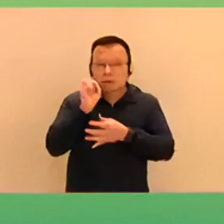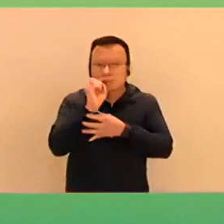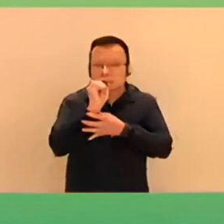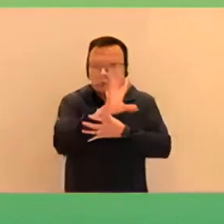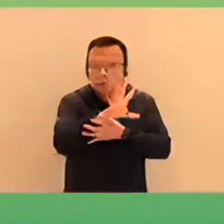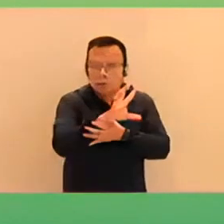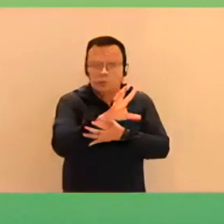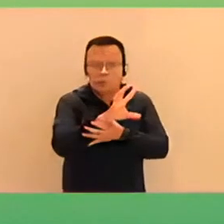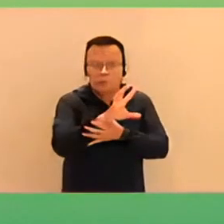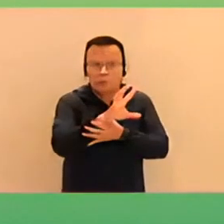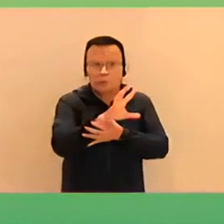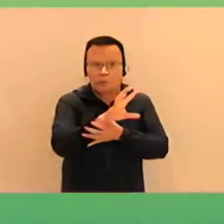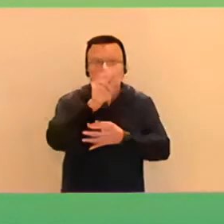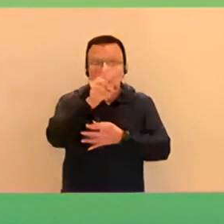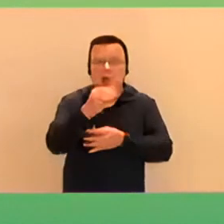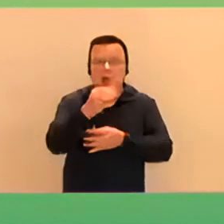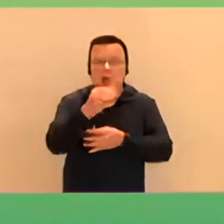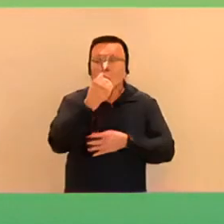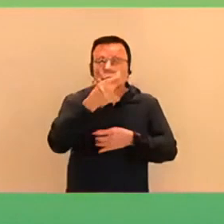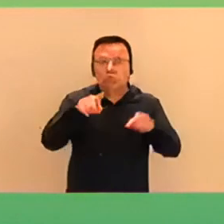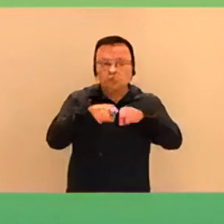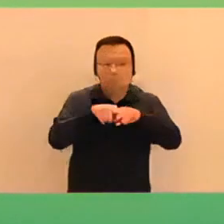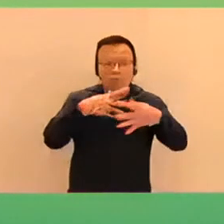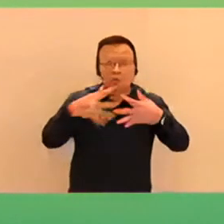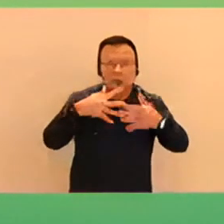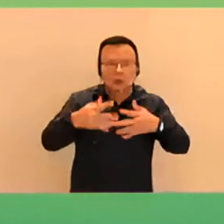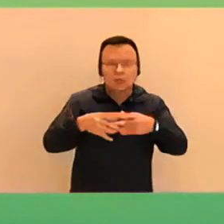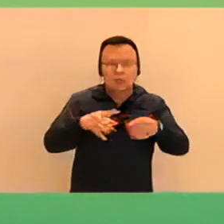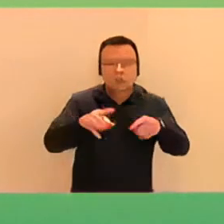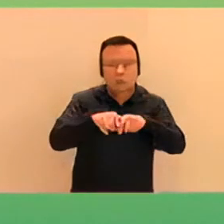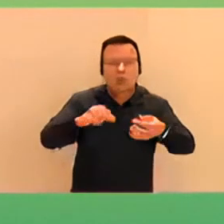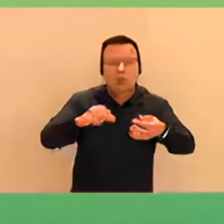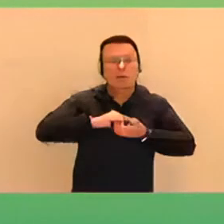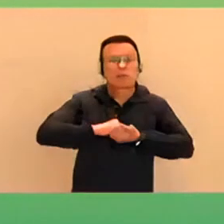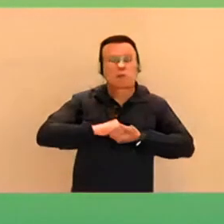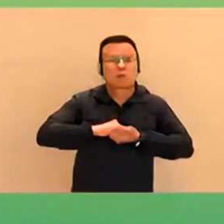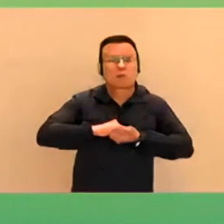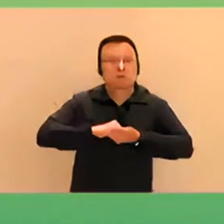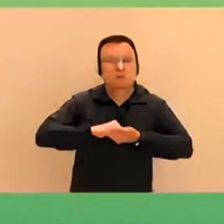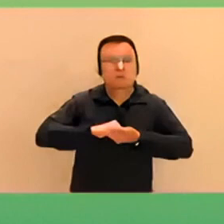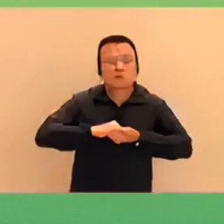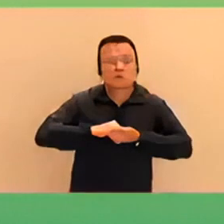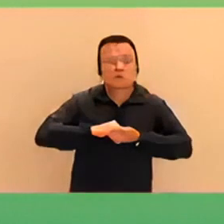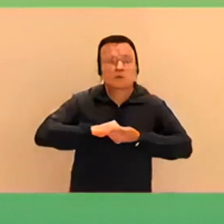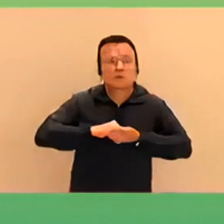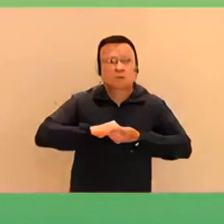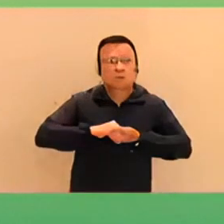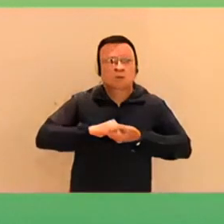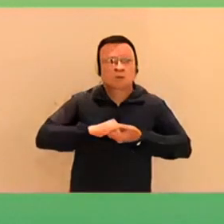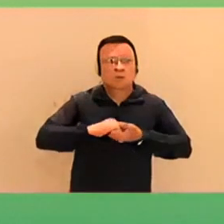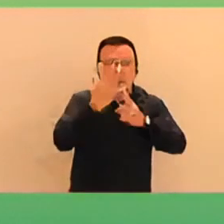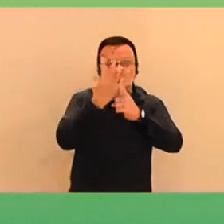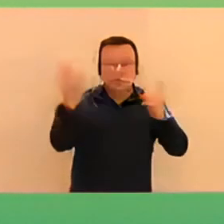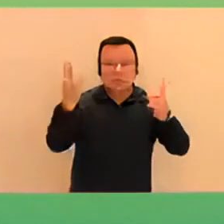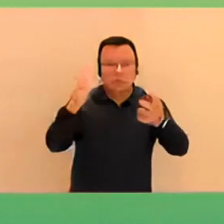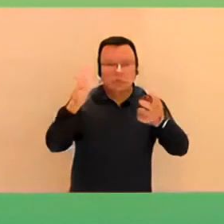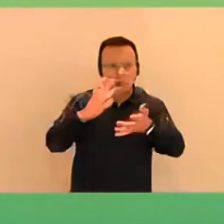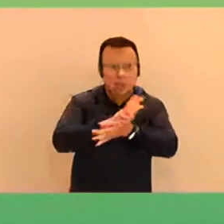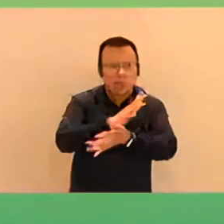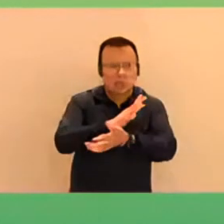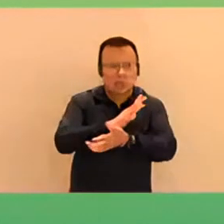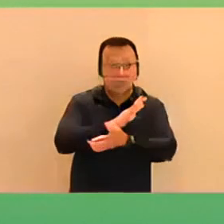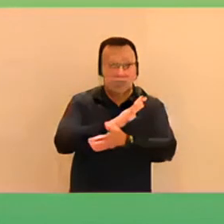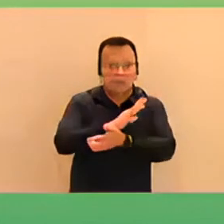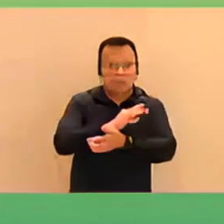our Hong Kong colleagues for 10, 15 years. And after that, we work together with EMSD, Hong Kong